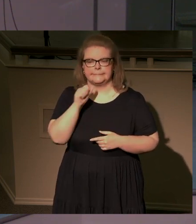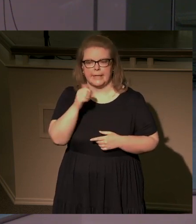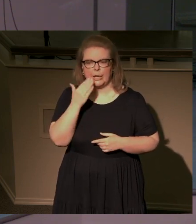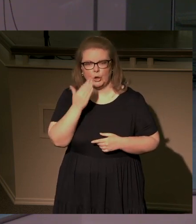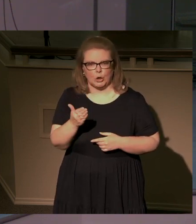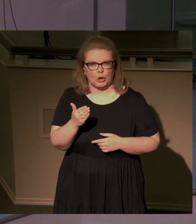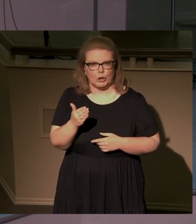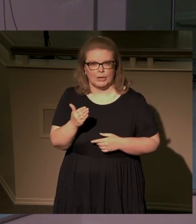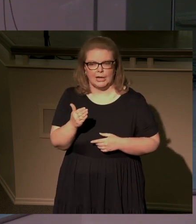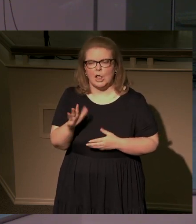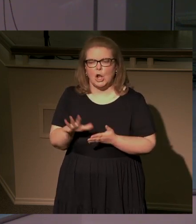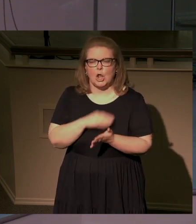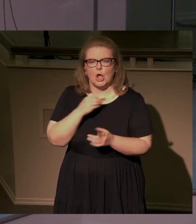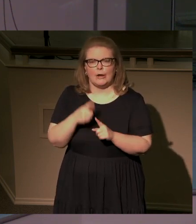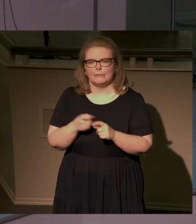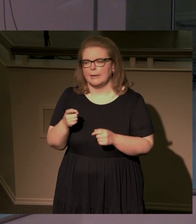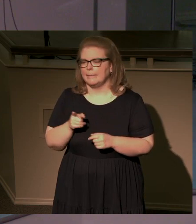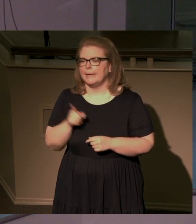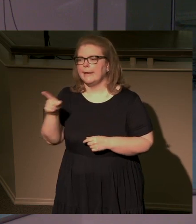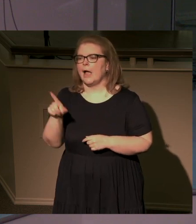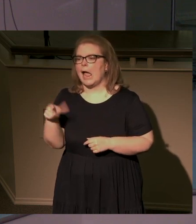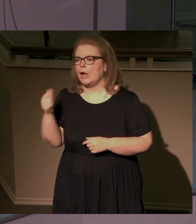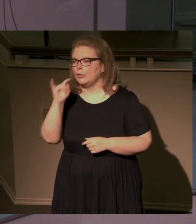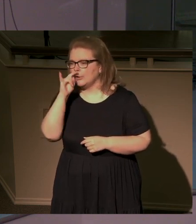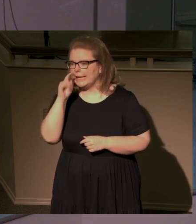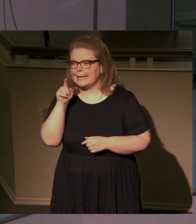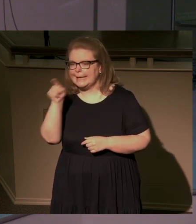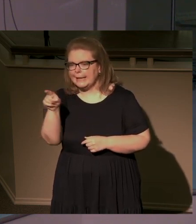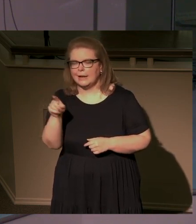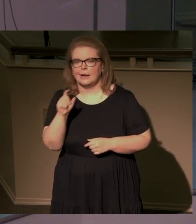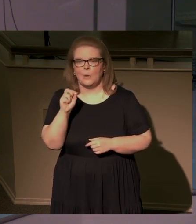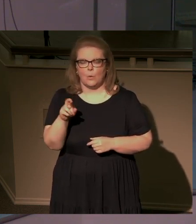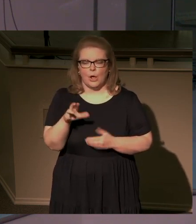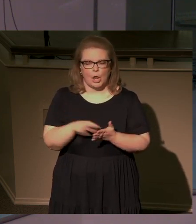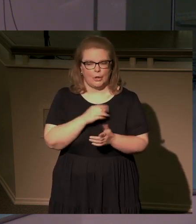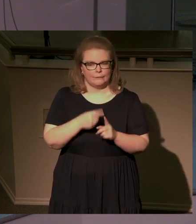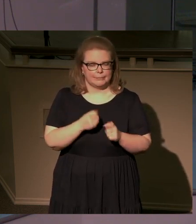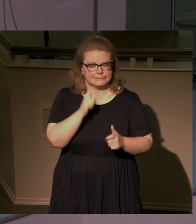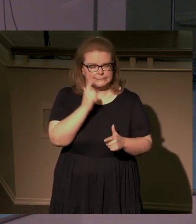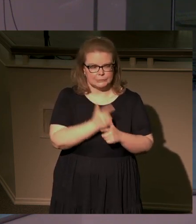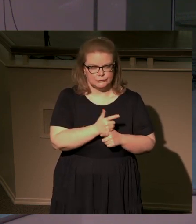they just learned it from the buddy down the road or from their sister.